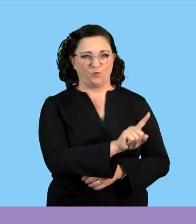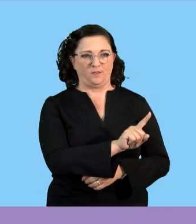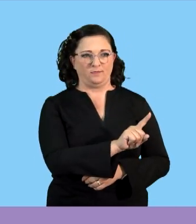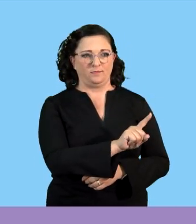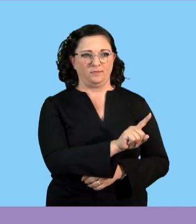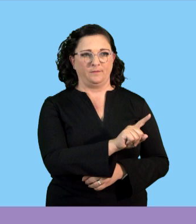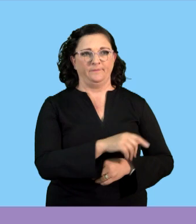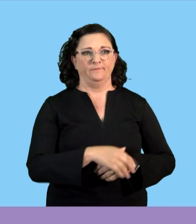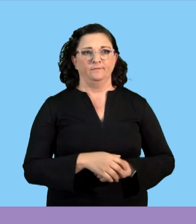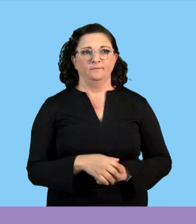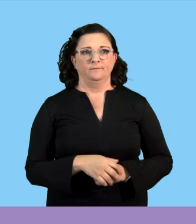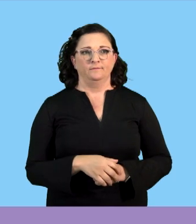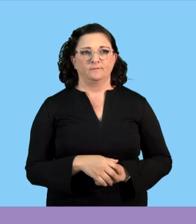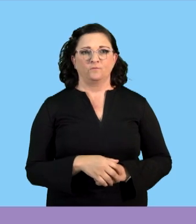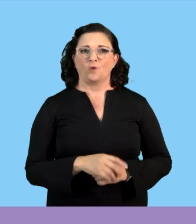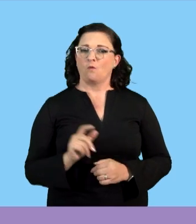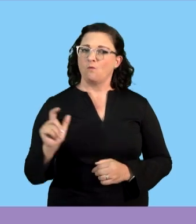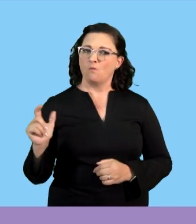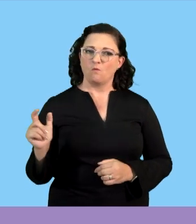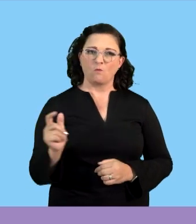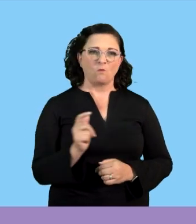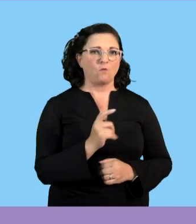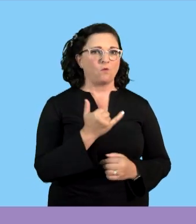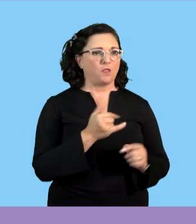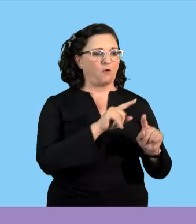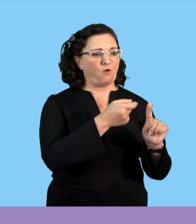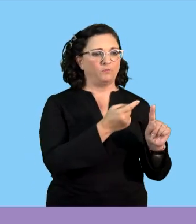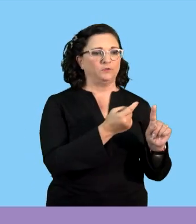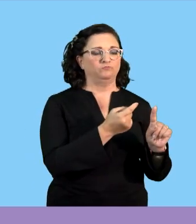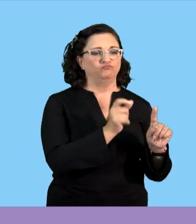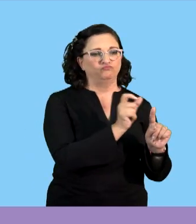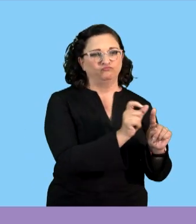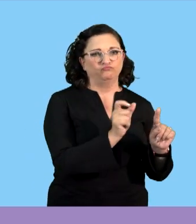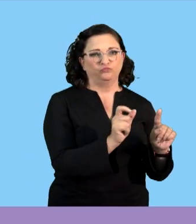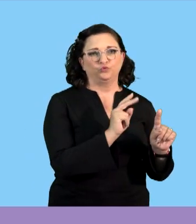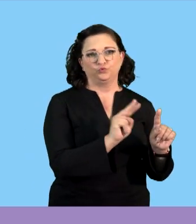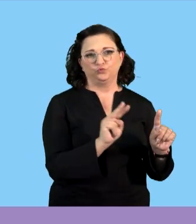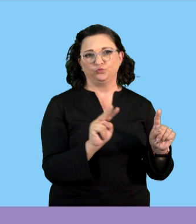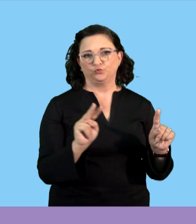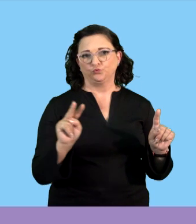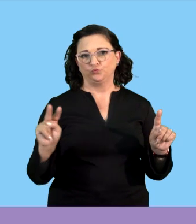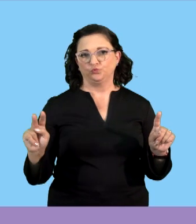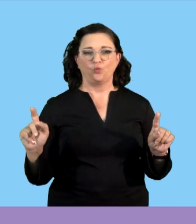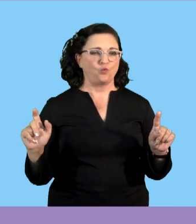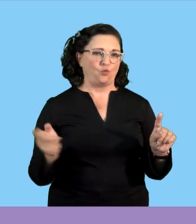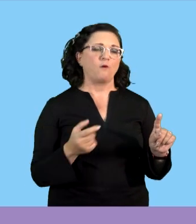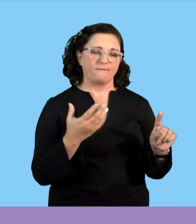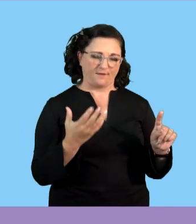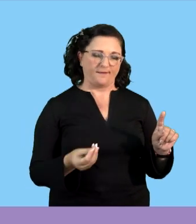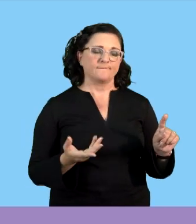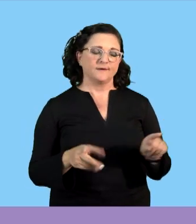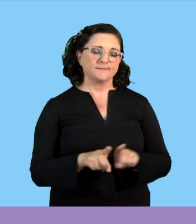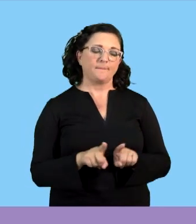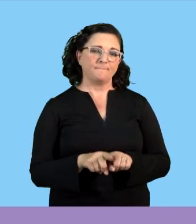1.61. And with this, we don't worry because every one of these decimals are the same, or they have the